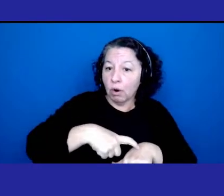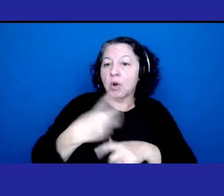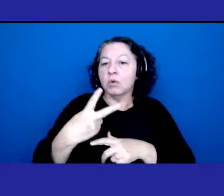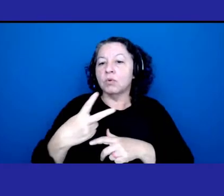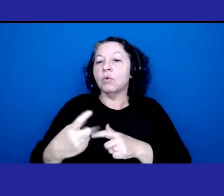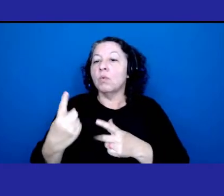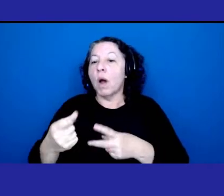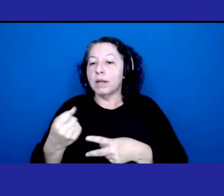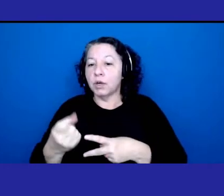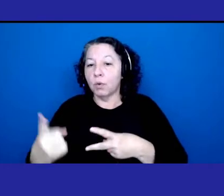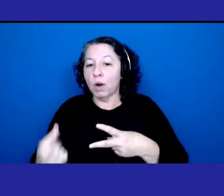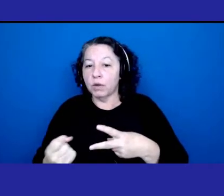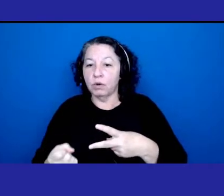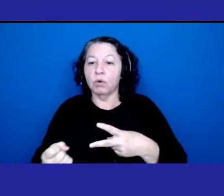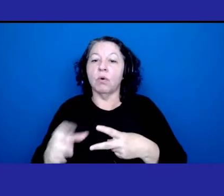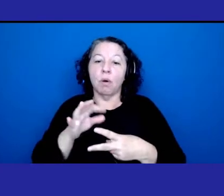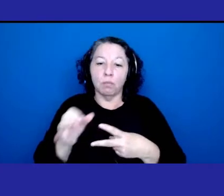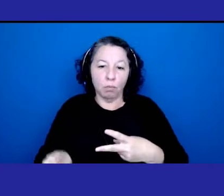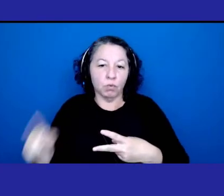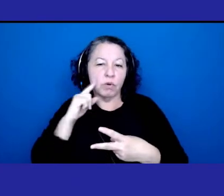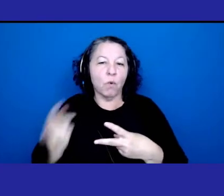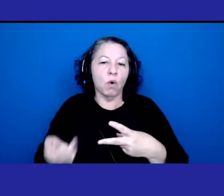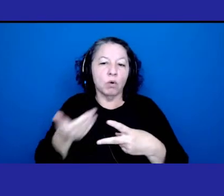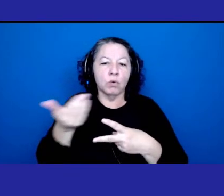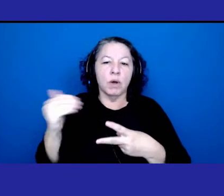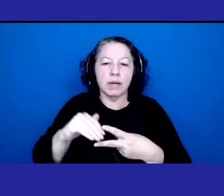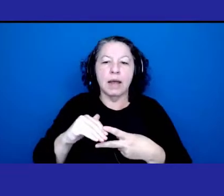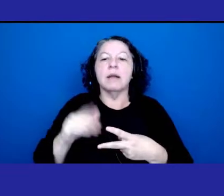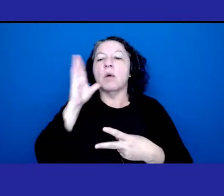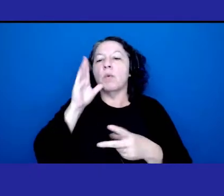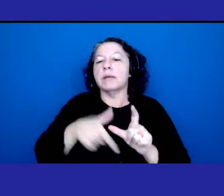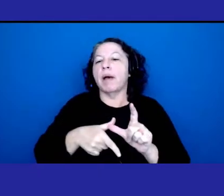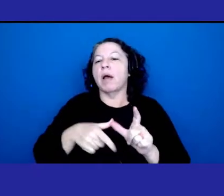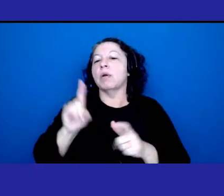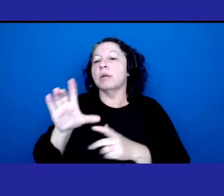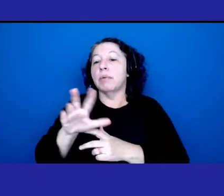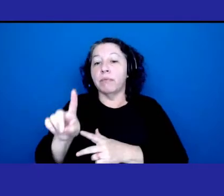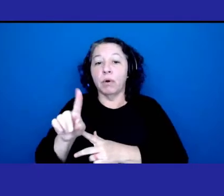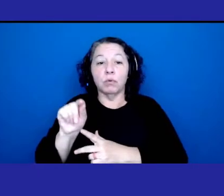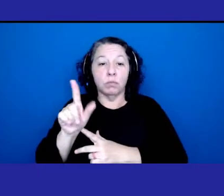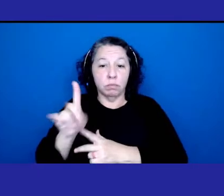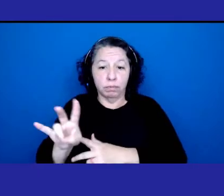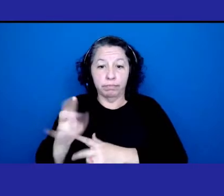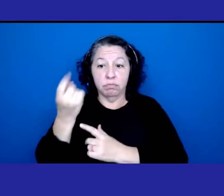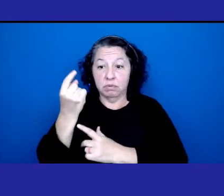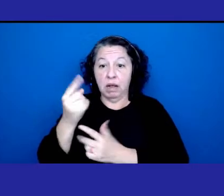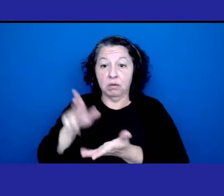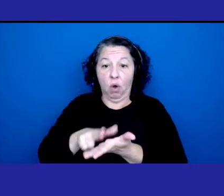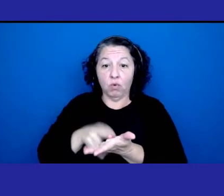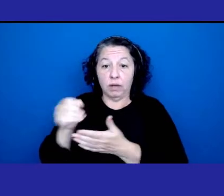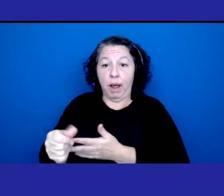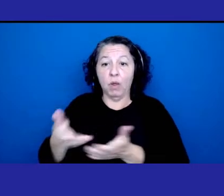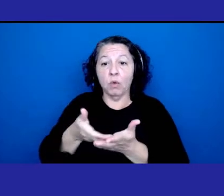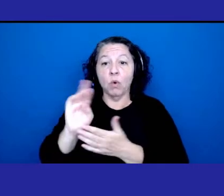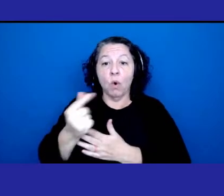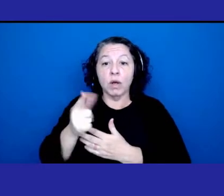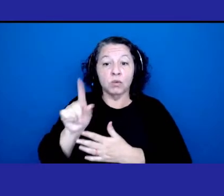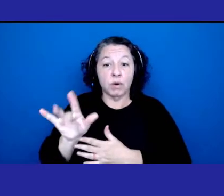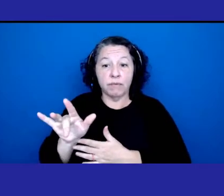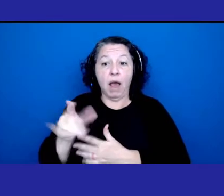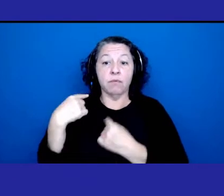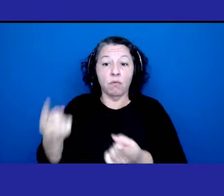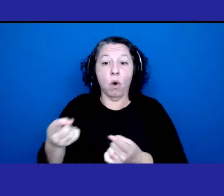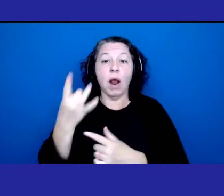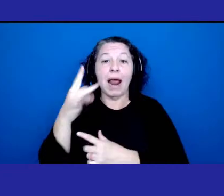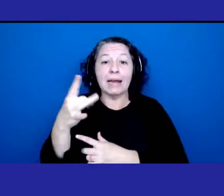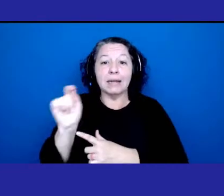expire on December 31st, 2027. The contract spend through August 2025 is